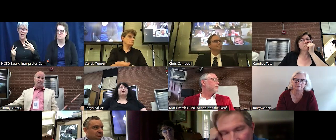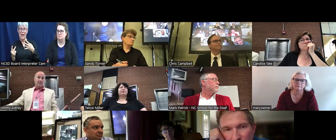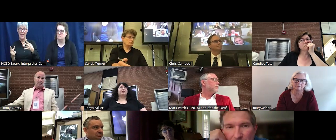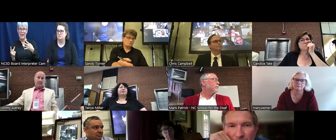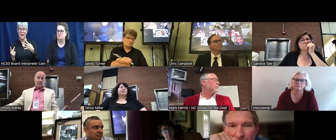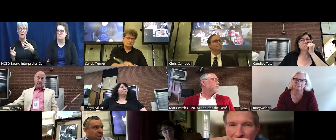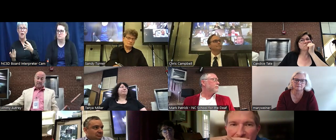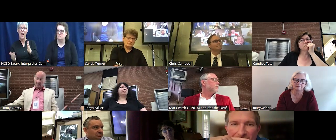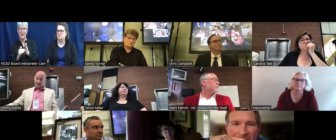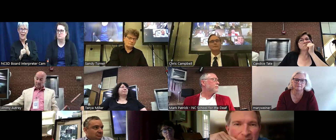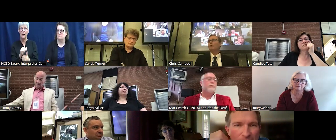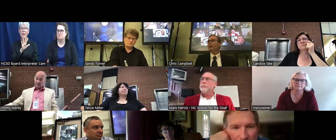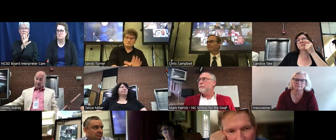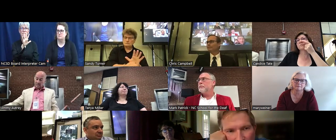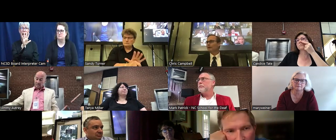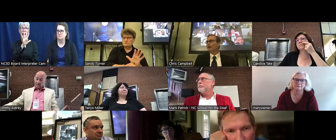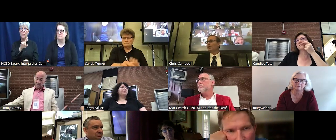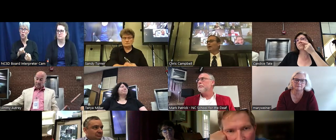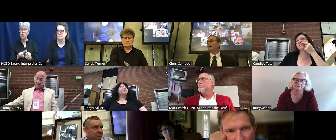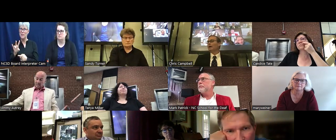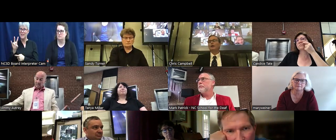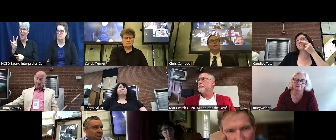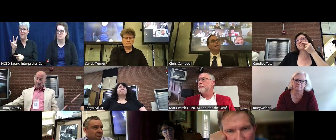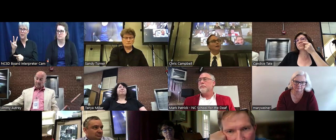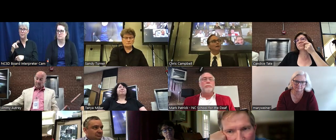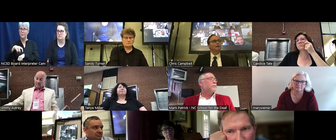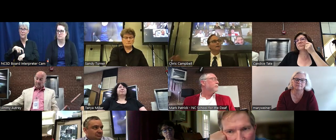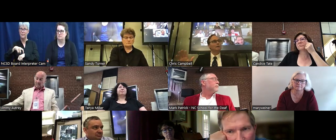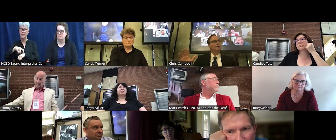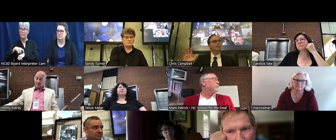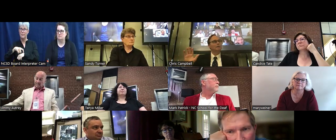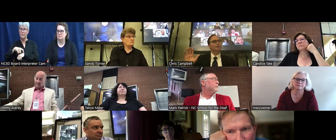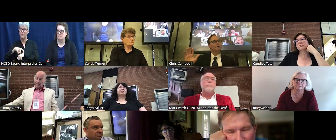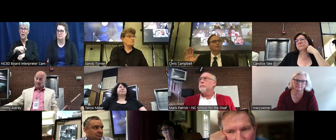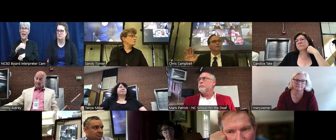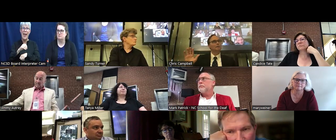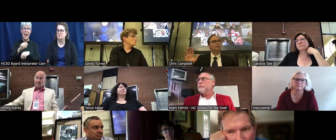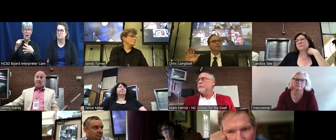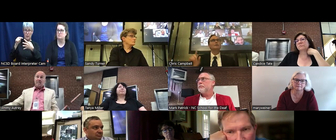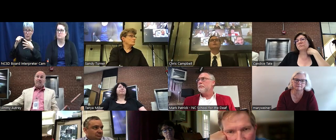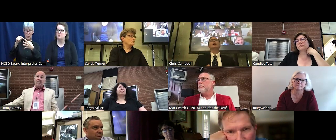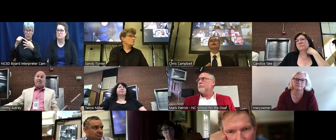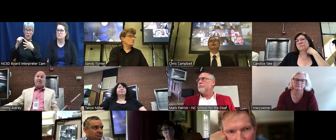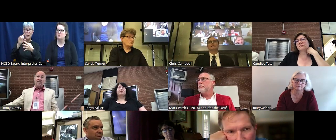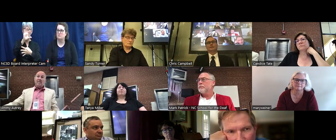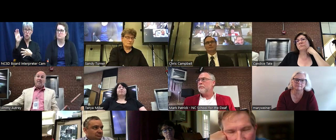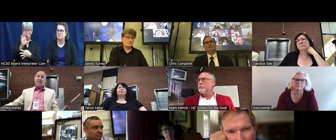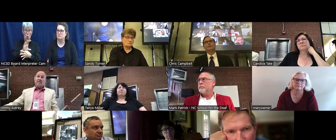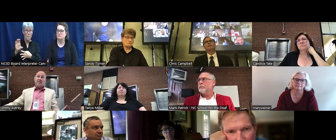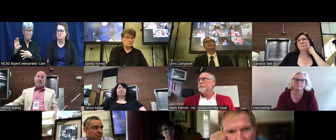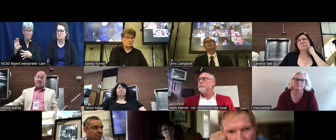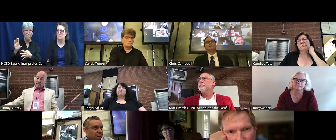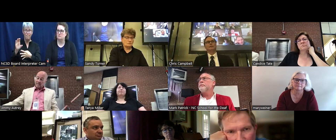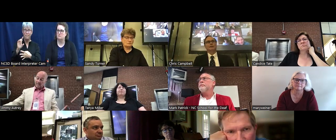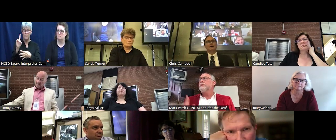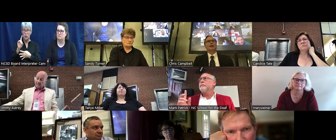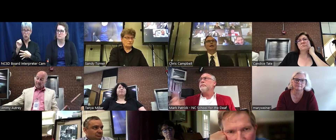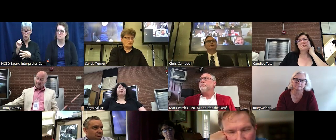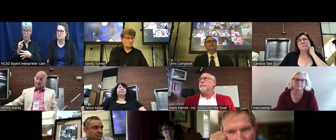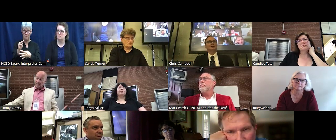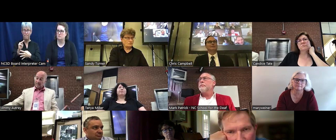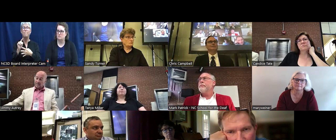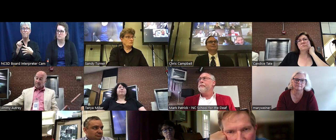7 p.m. Okay. And the work session is Zoom. So the first Thursday of the month is Zoom work session,